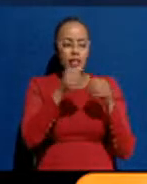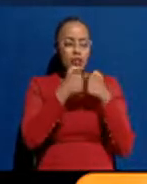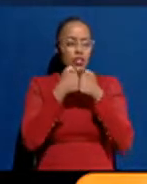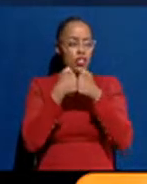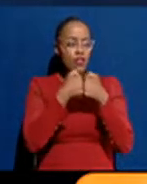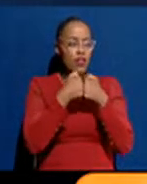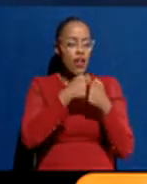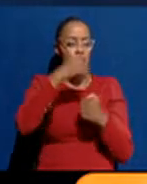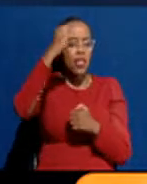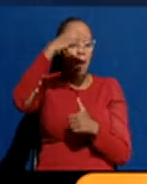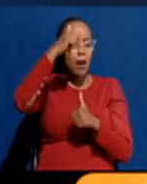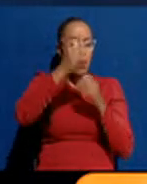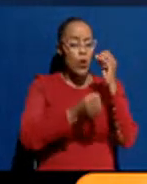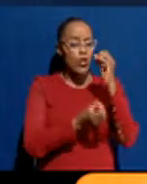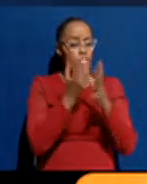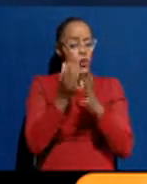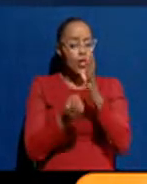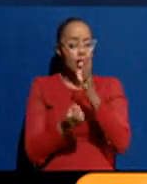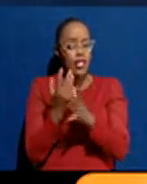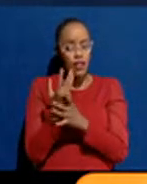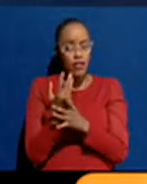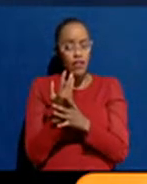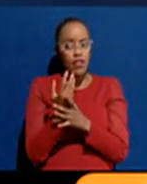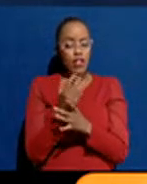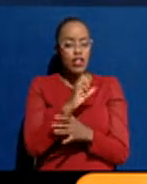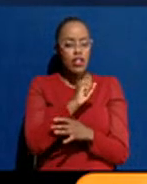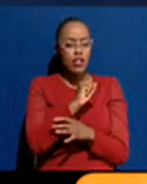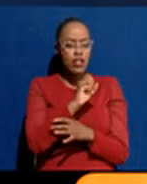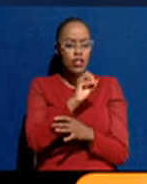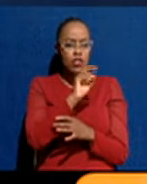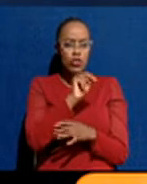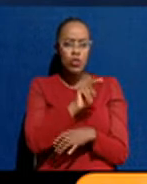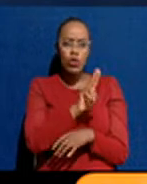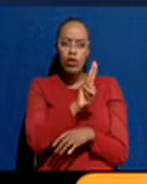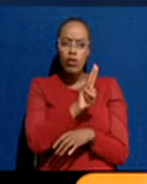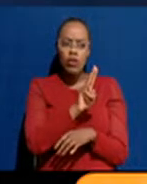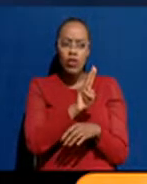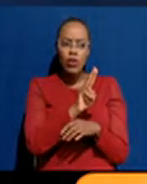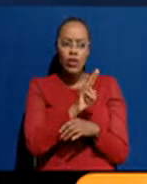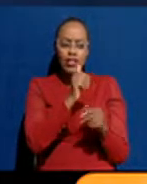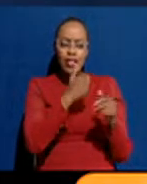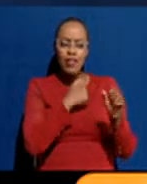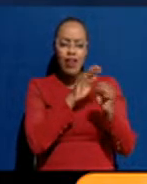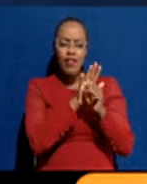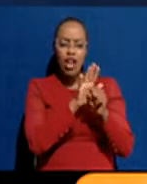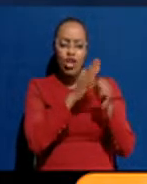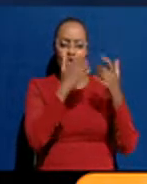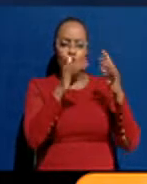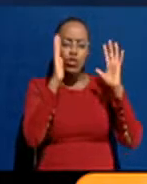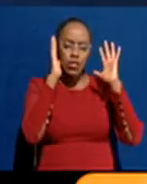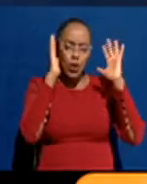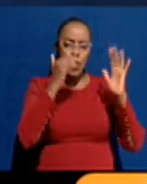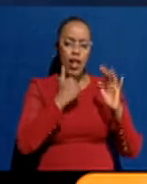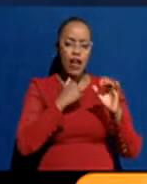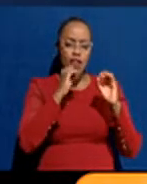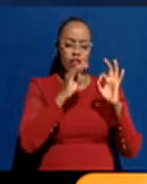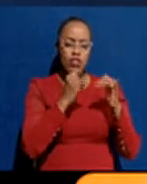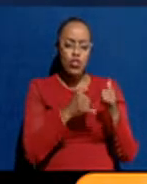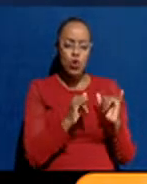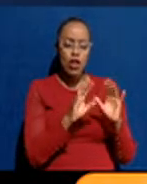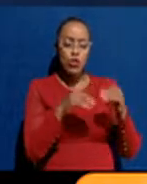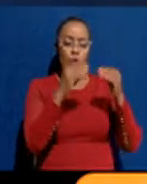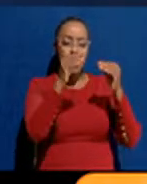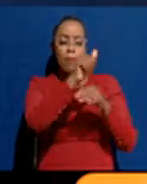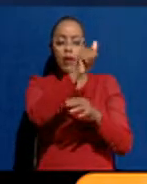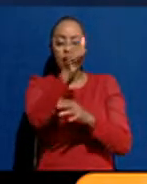A power that you generate in Sondu will, I mean, there are a lot of losses if you are to attempt to supply another part of the